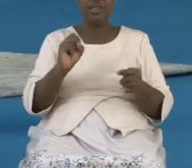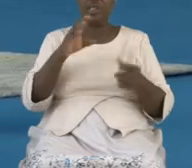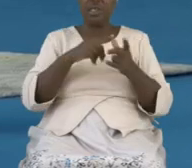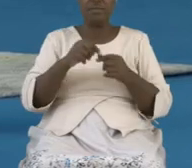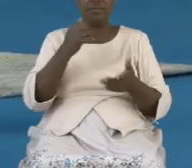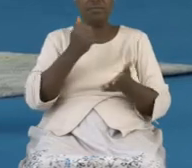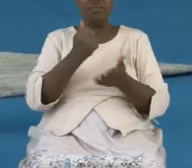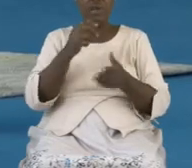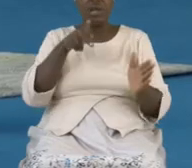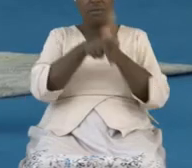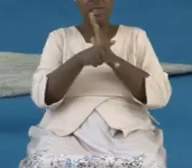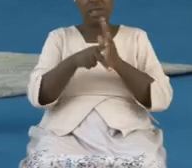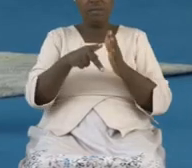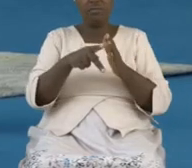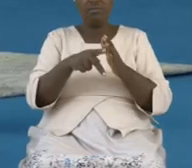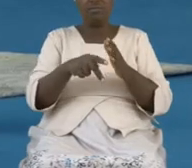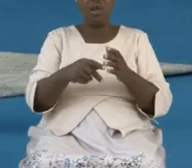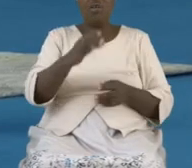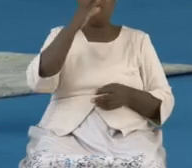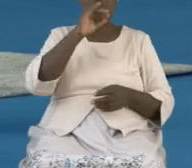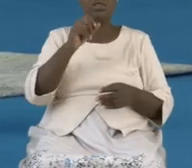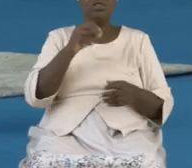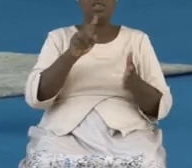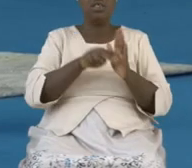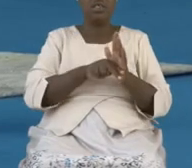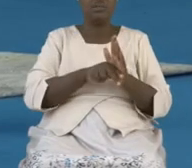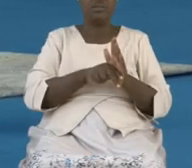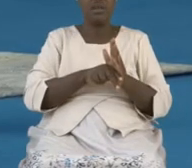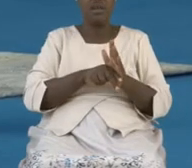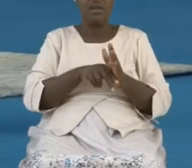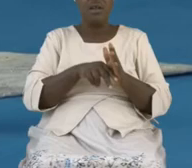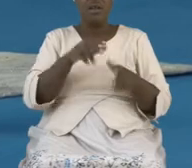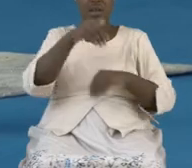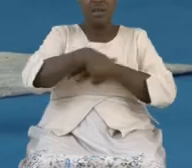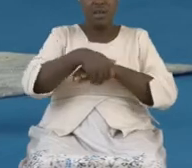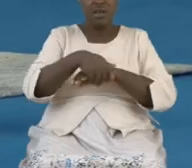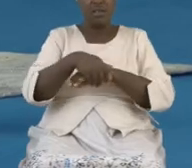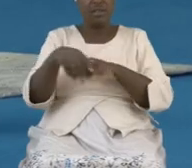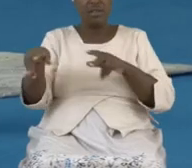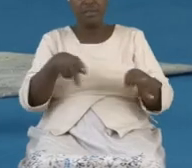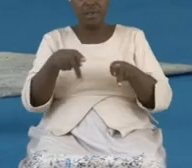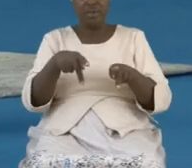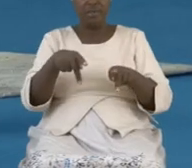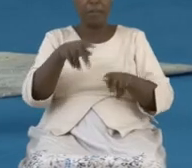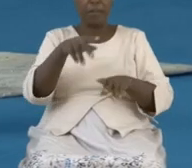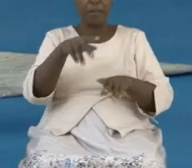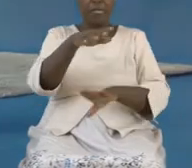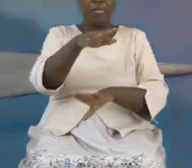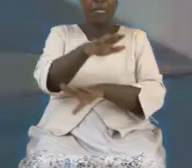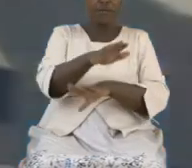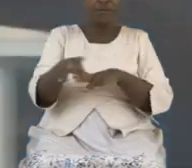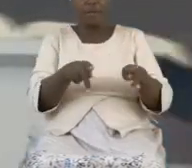drunkenness, revelings, night parties, afternoon parties, a little